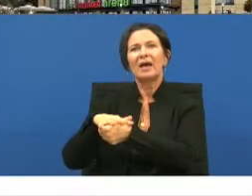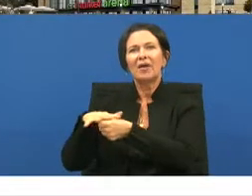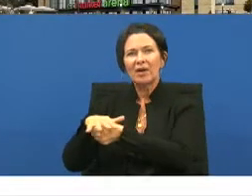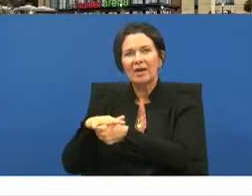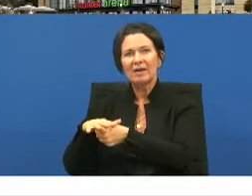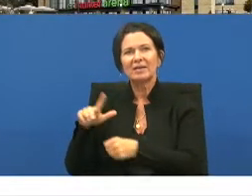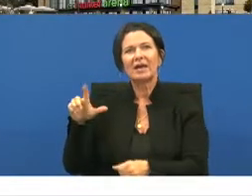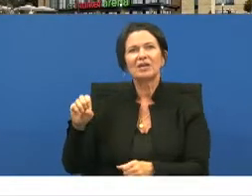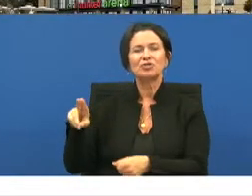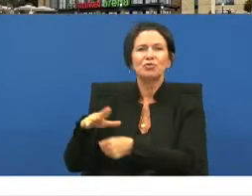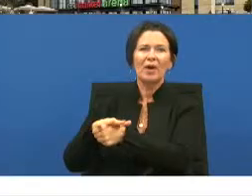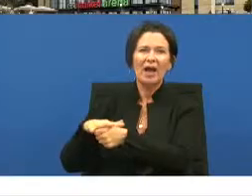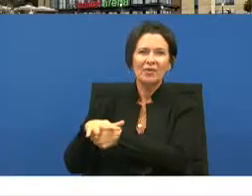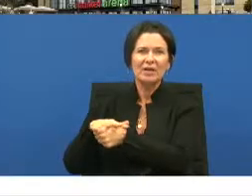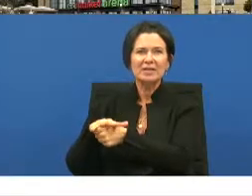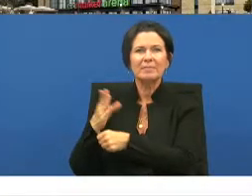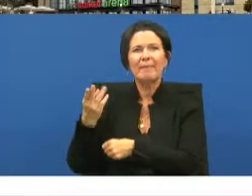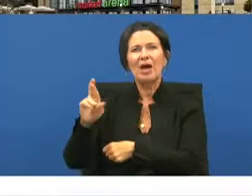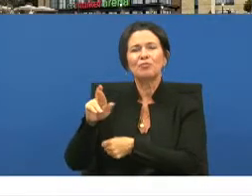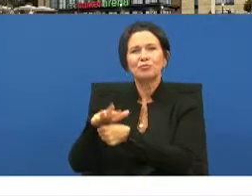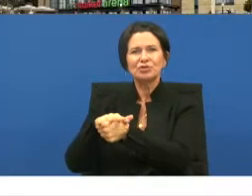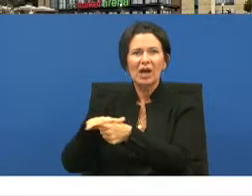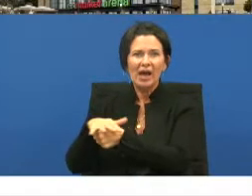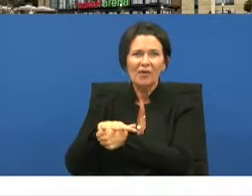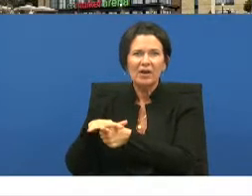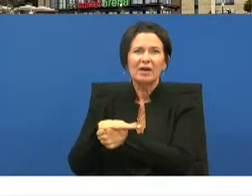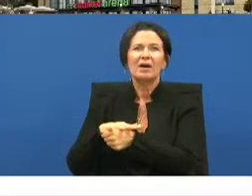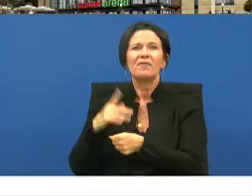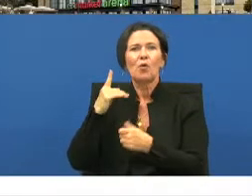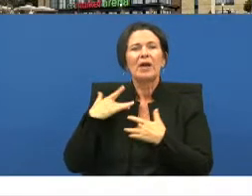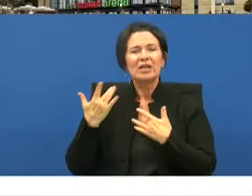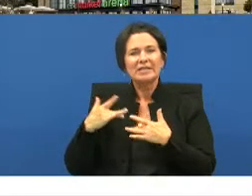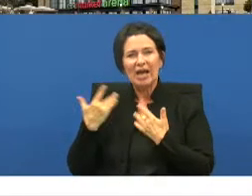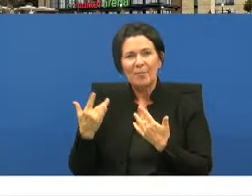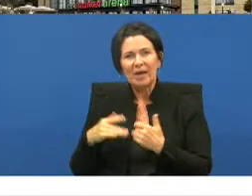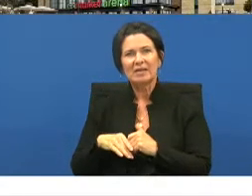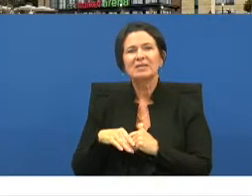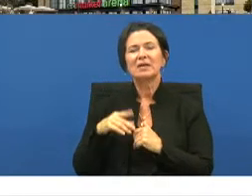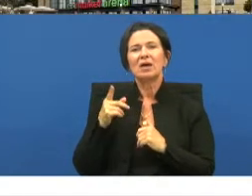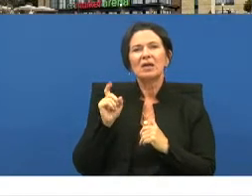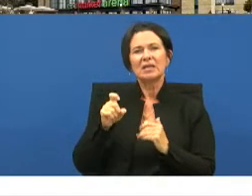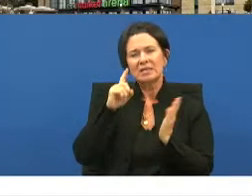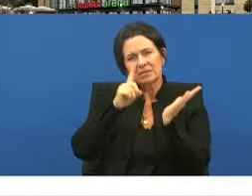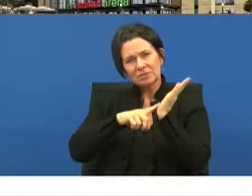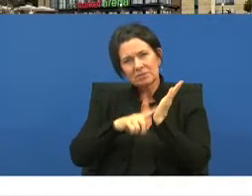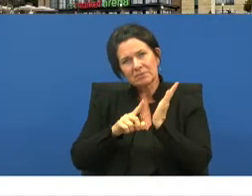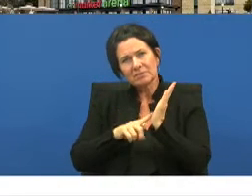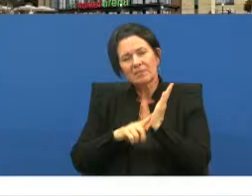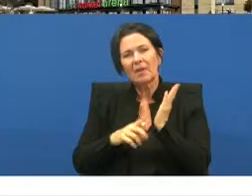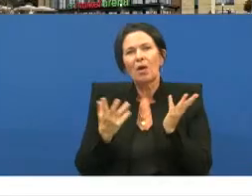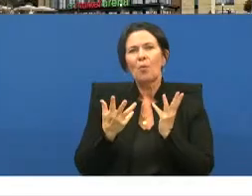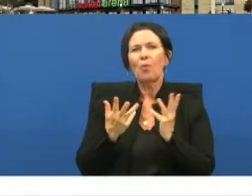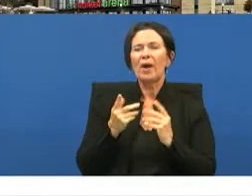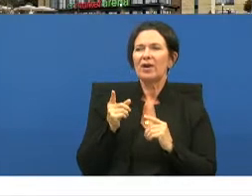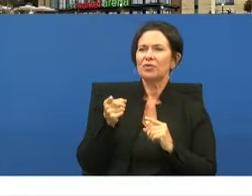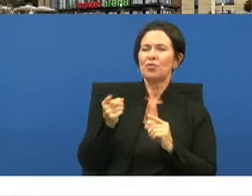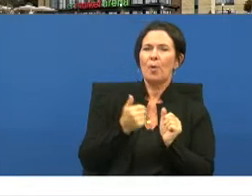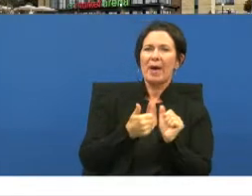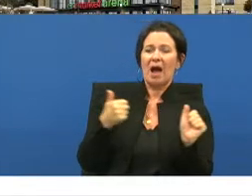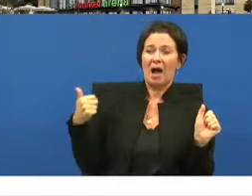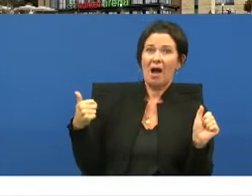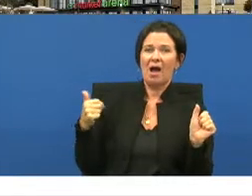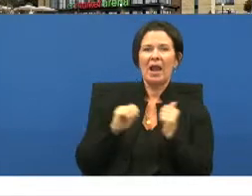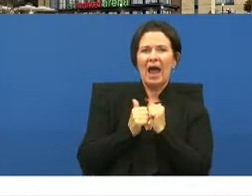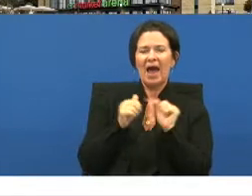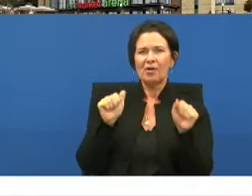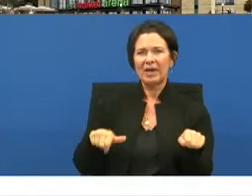larger sort of Baton Rouge area entertainment venue study to really understand what are your gaps and opportunities